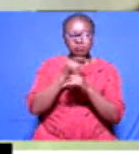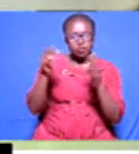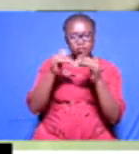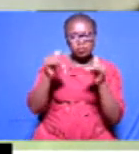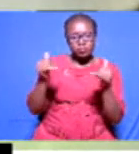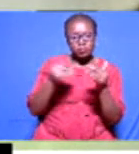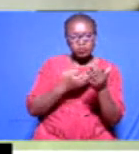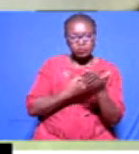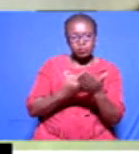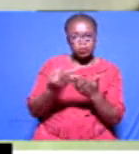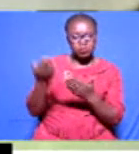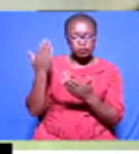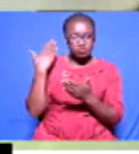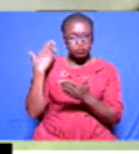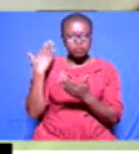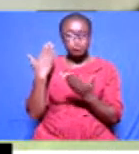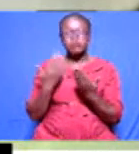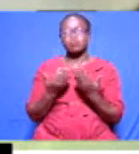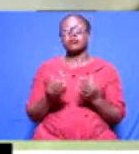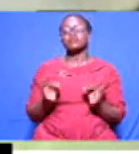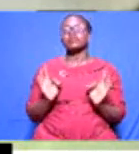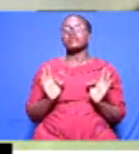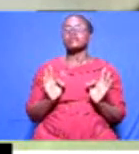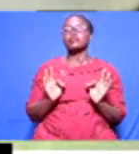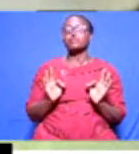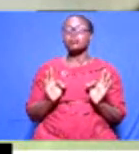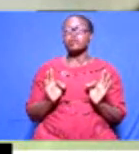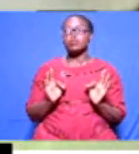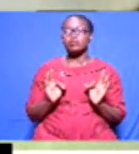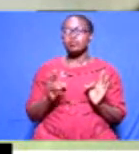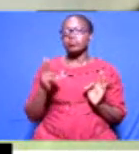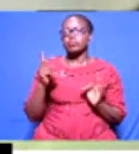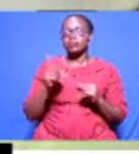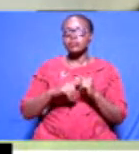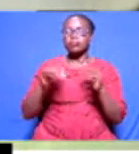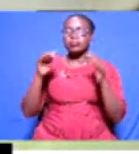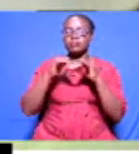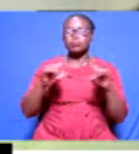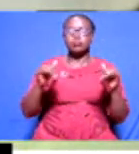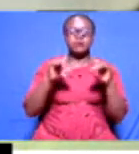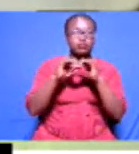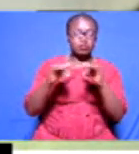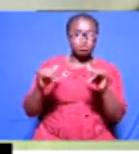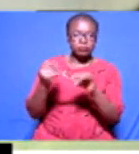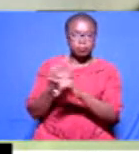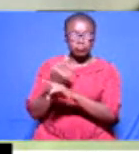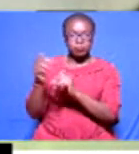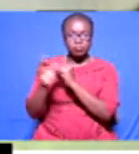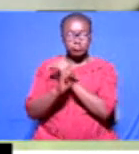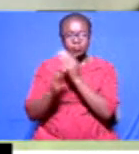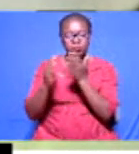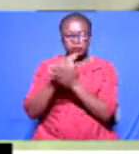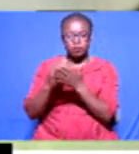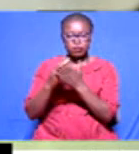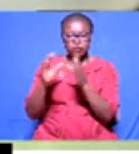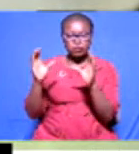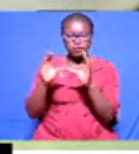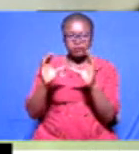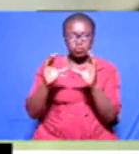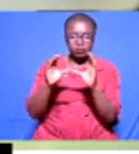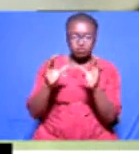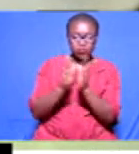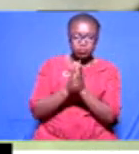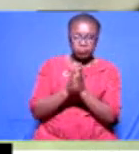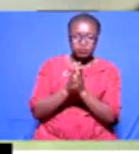3 weeks have been released. The athletes spread across 26 camps in several parts of the country were assigned coaches and physiotherapists